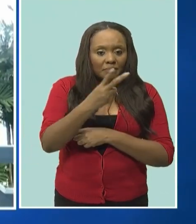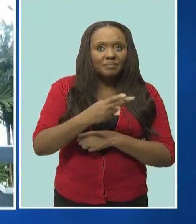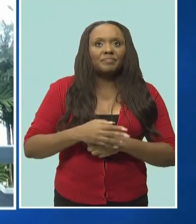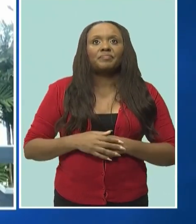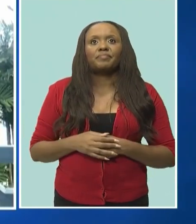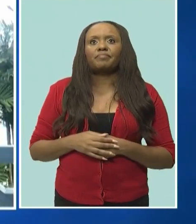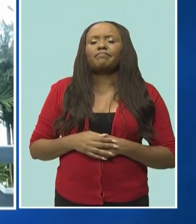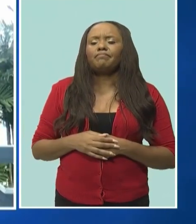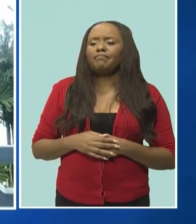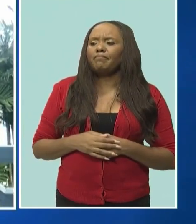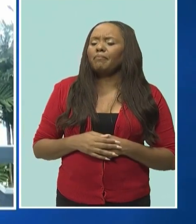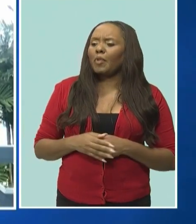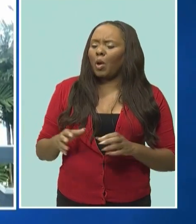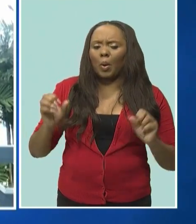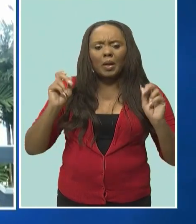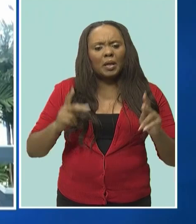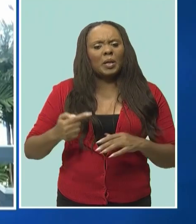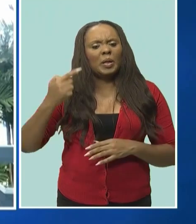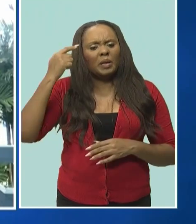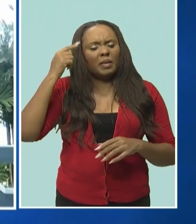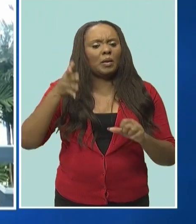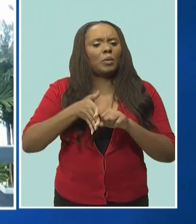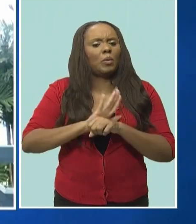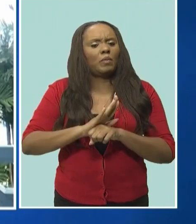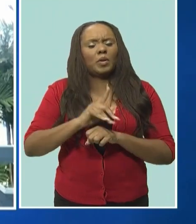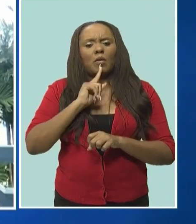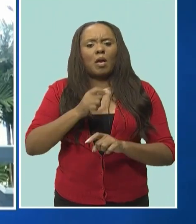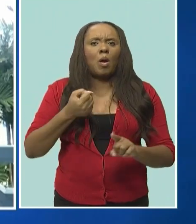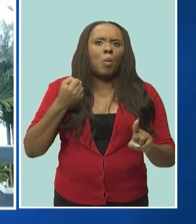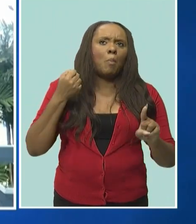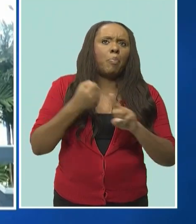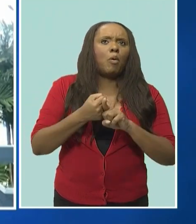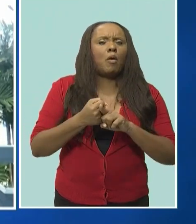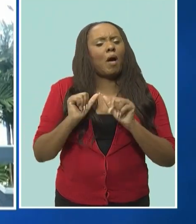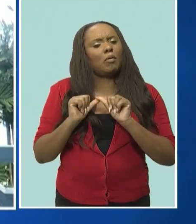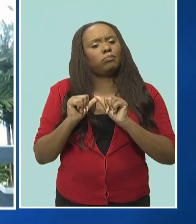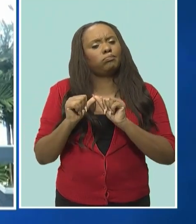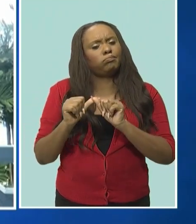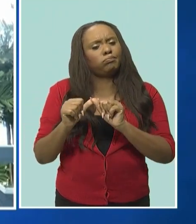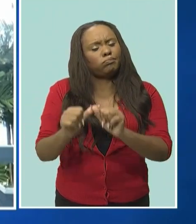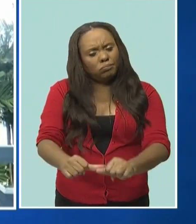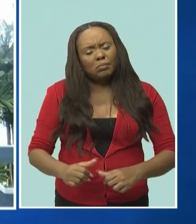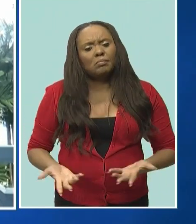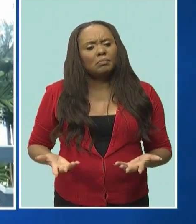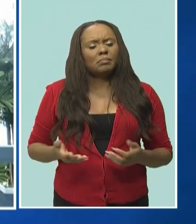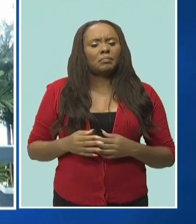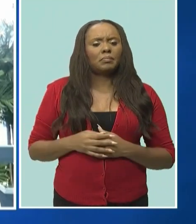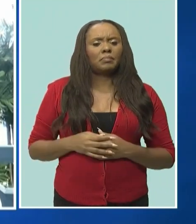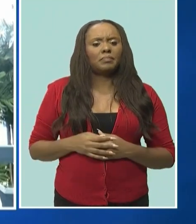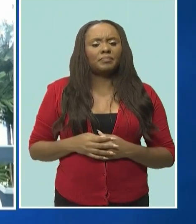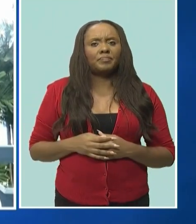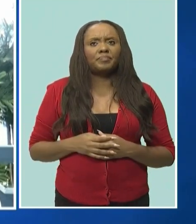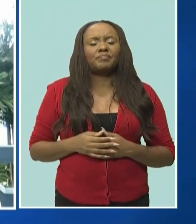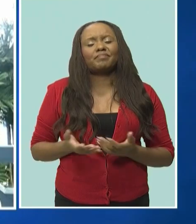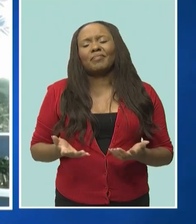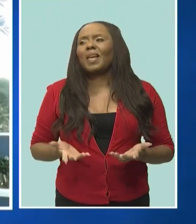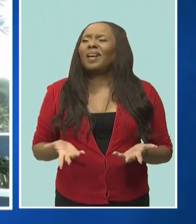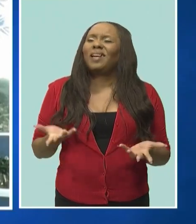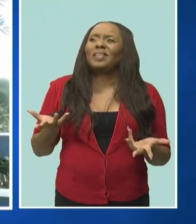CEO, do you think COVID will have any long-term impact on people's travel patterns and habits? Yeah, I